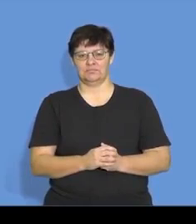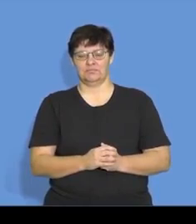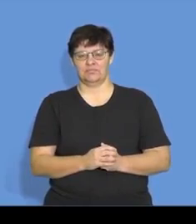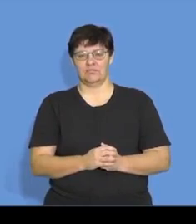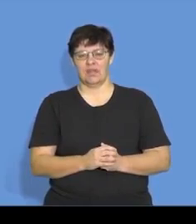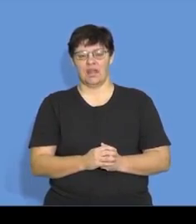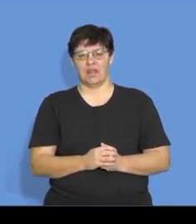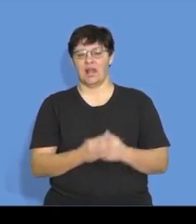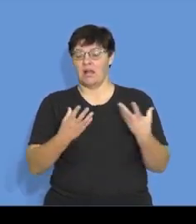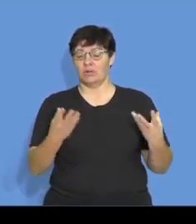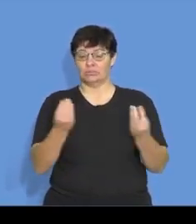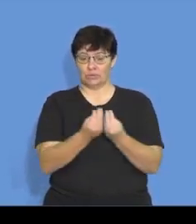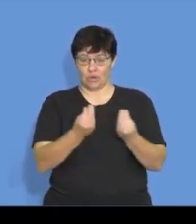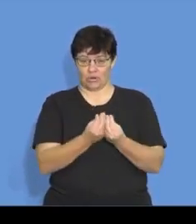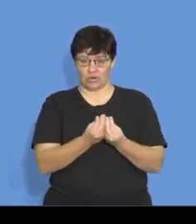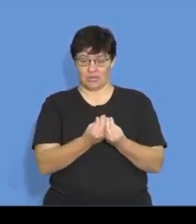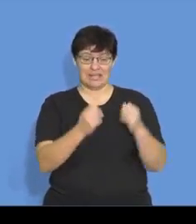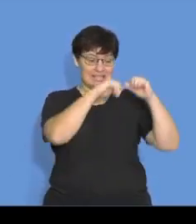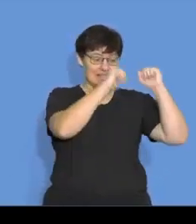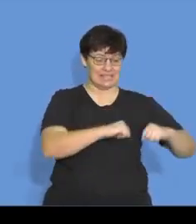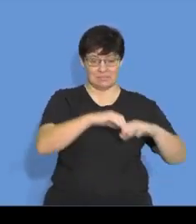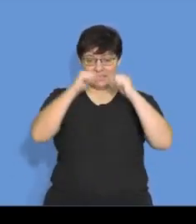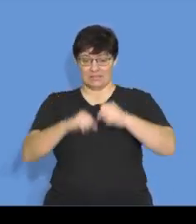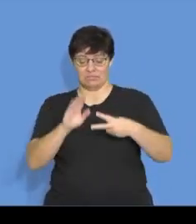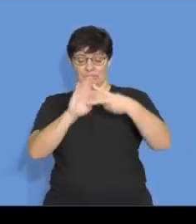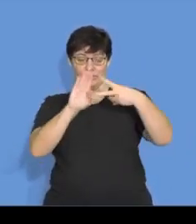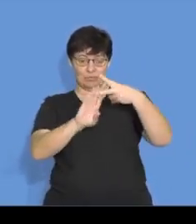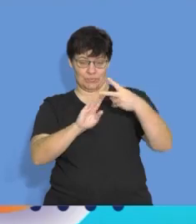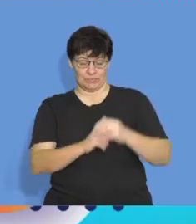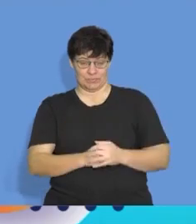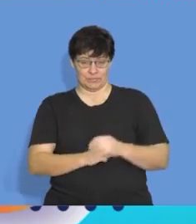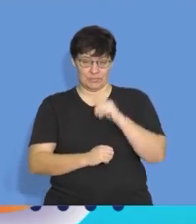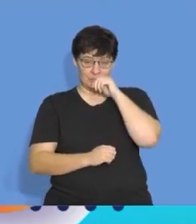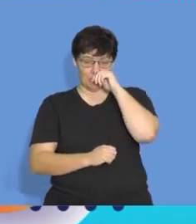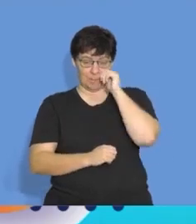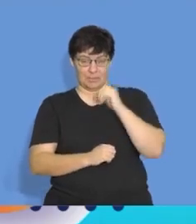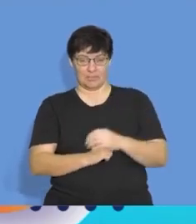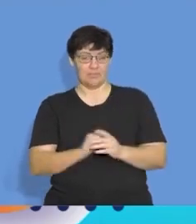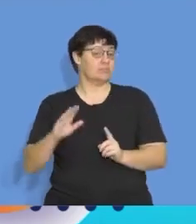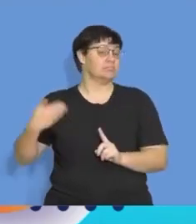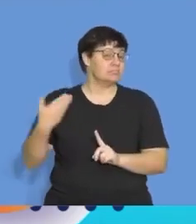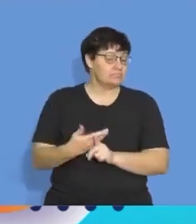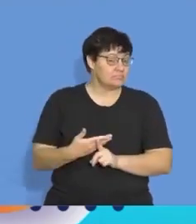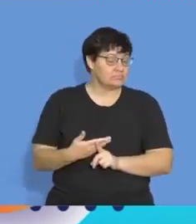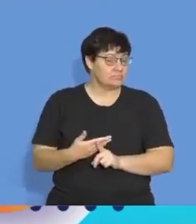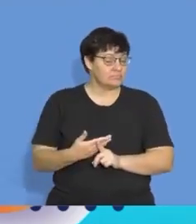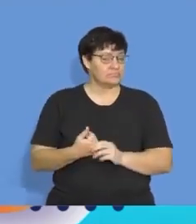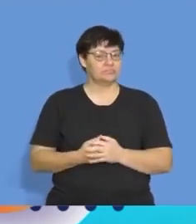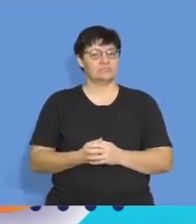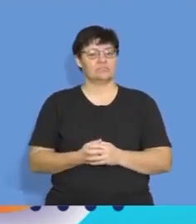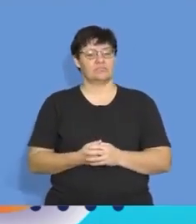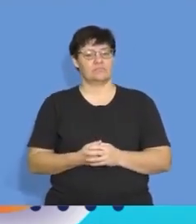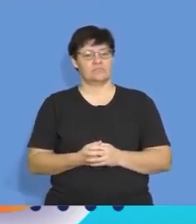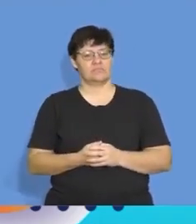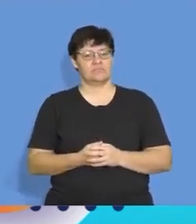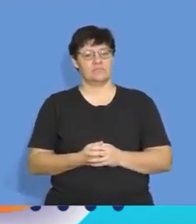you get two types of stock systems, right? Up to now,